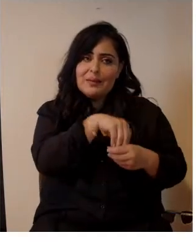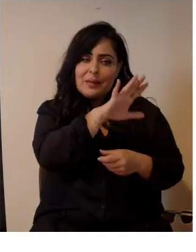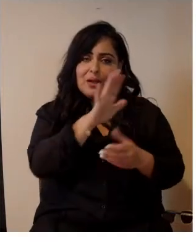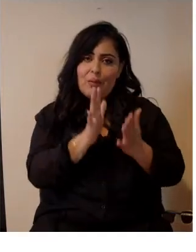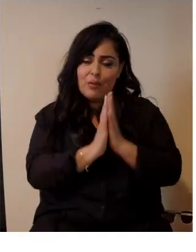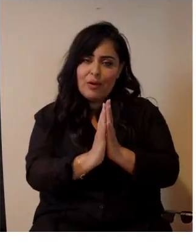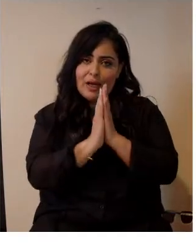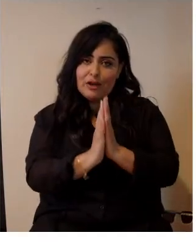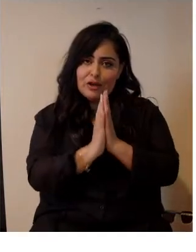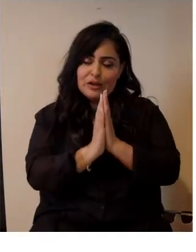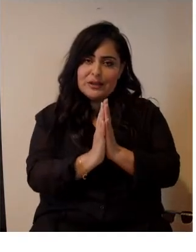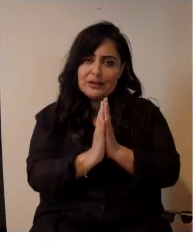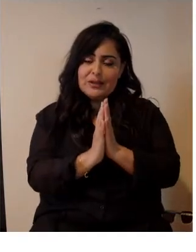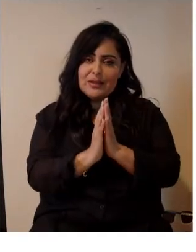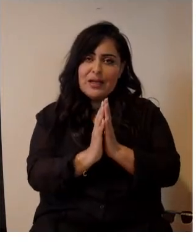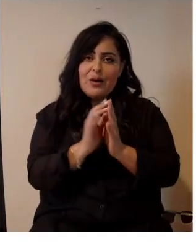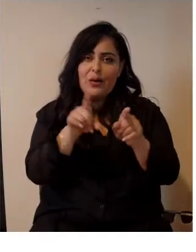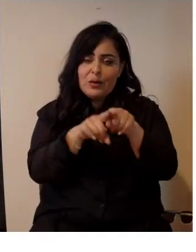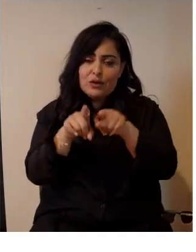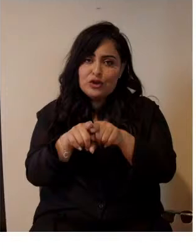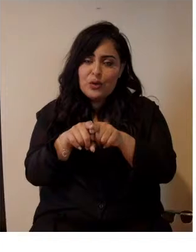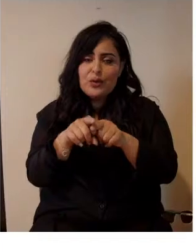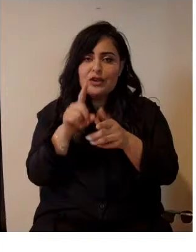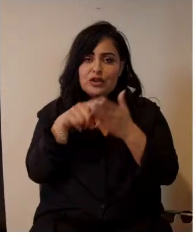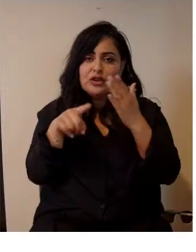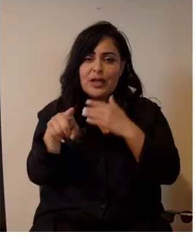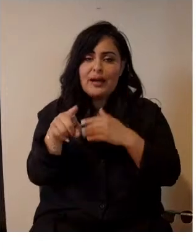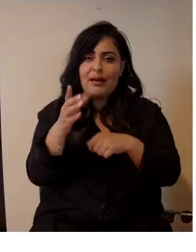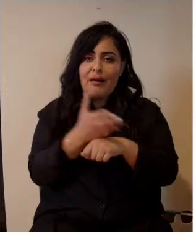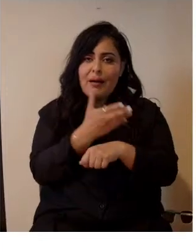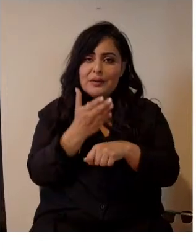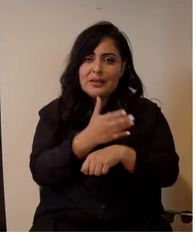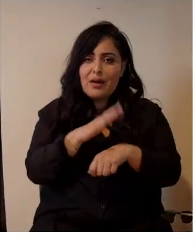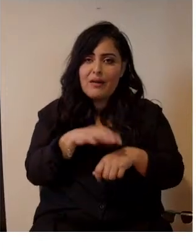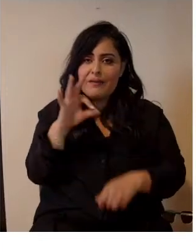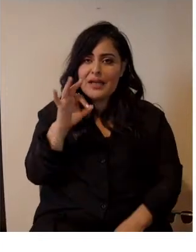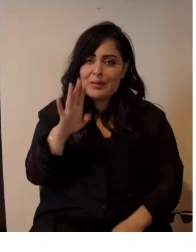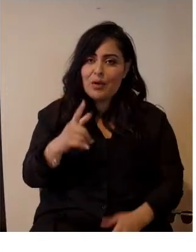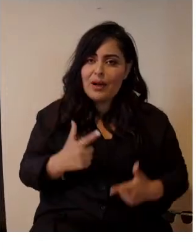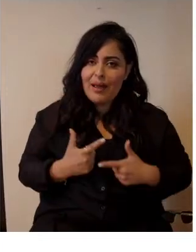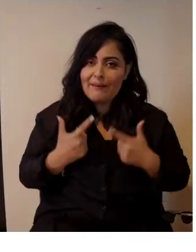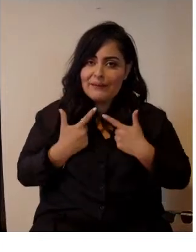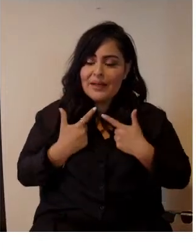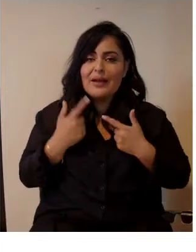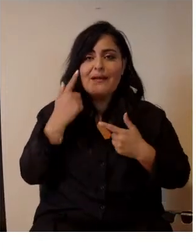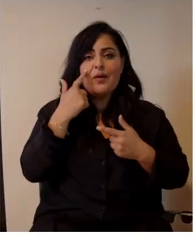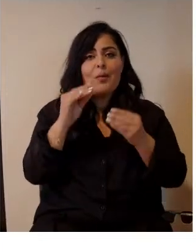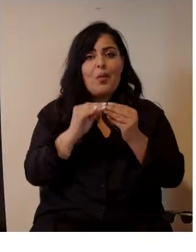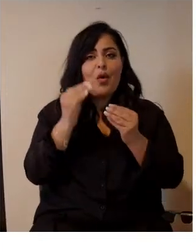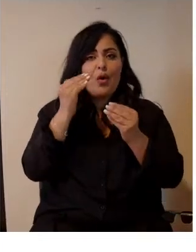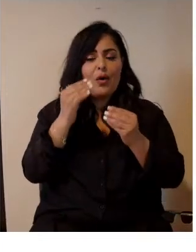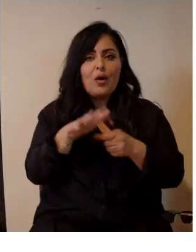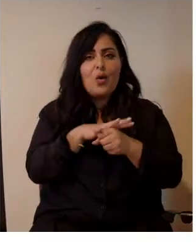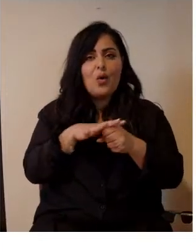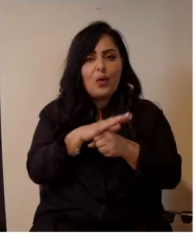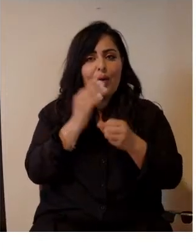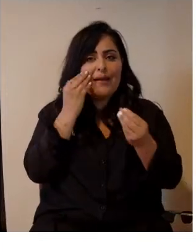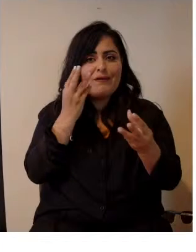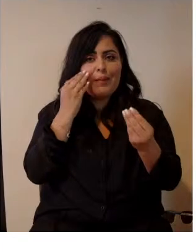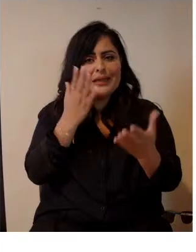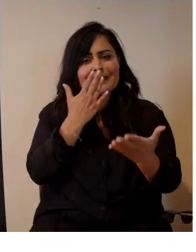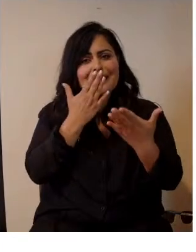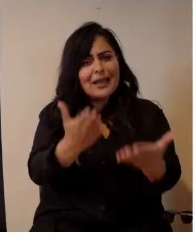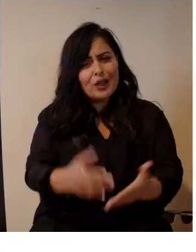prayers. Please turn to our local updates on Facebook Live for more local information. Thank